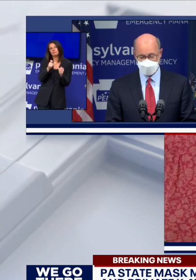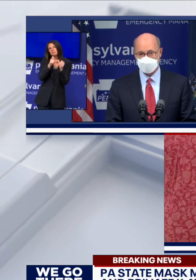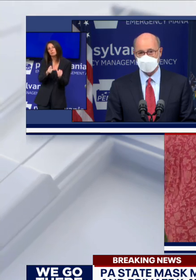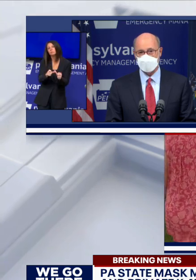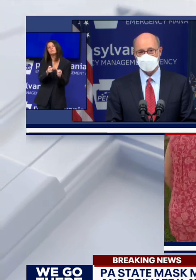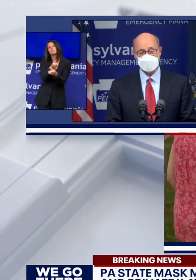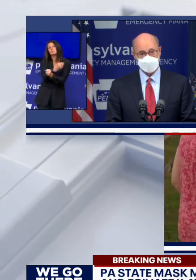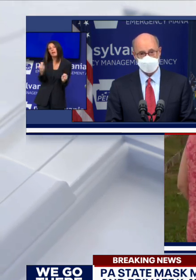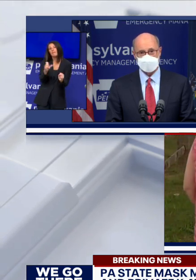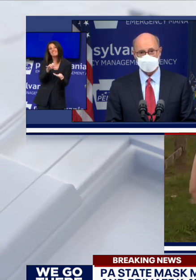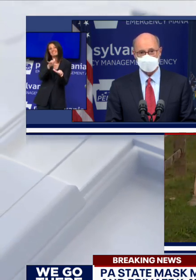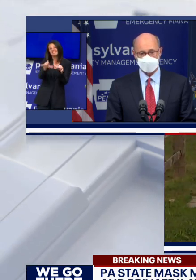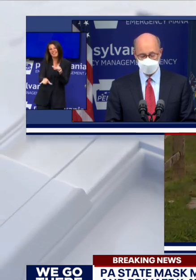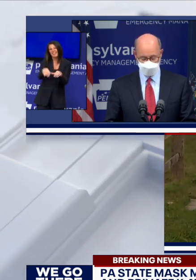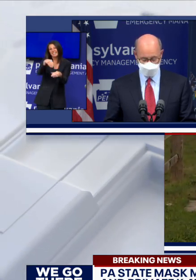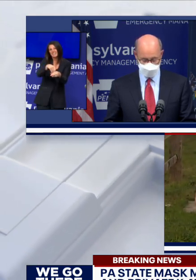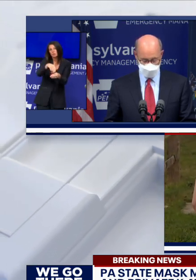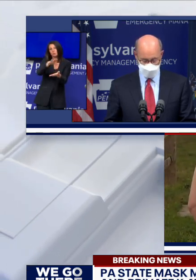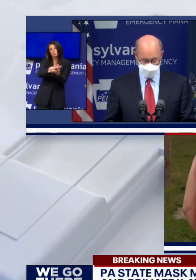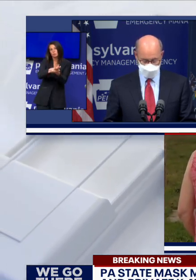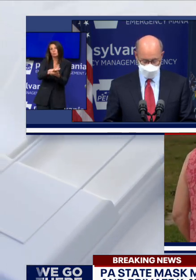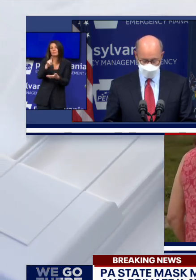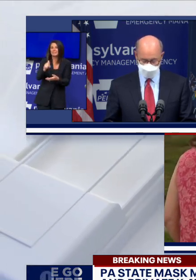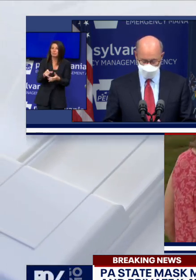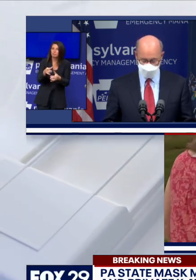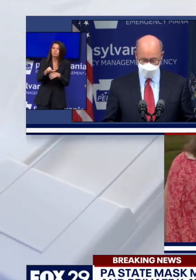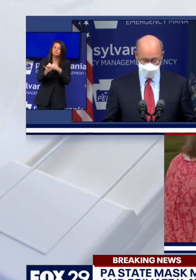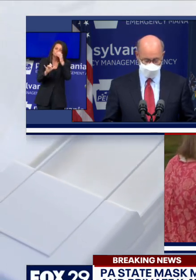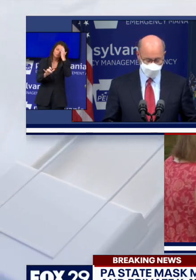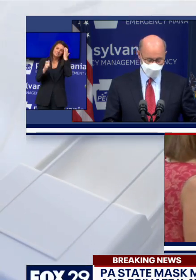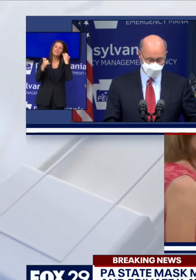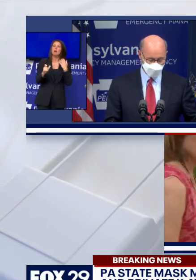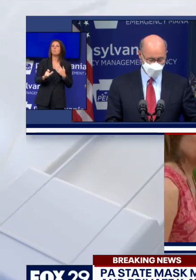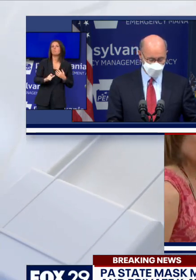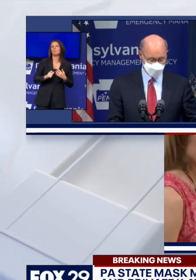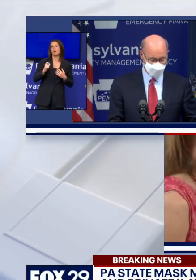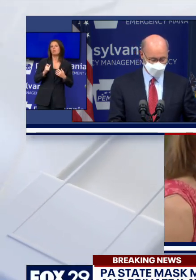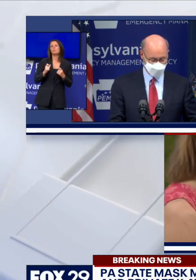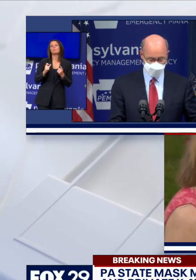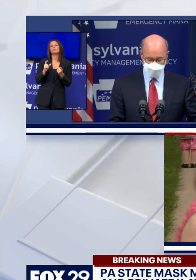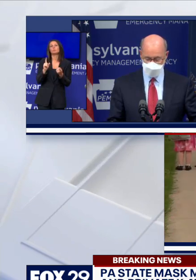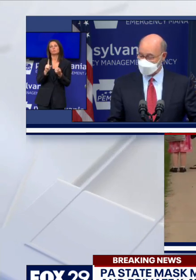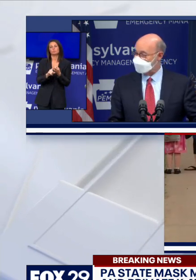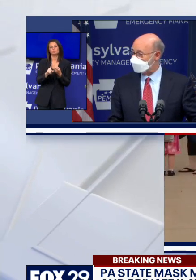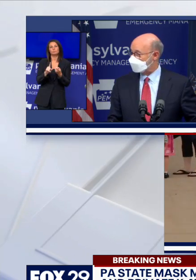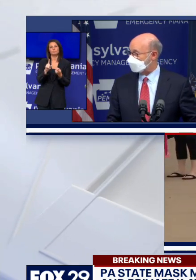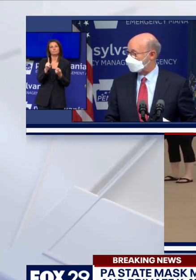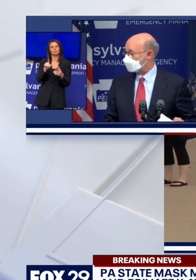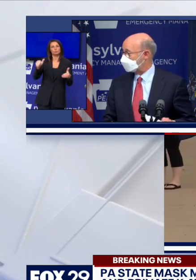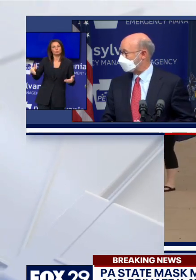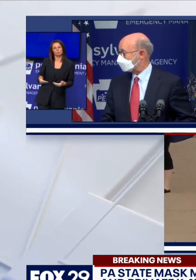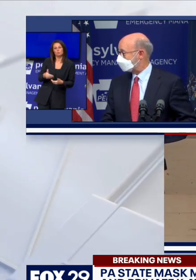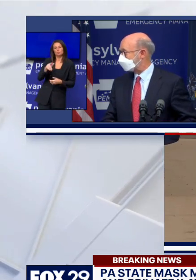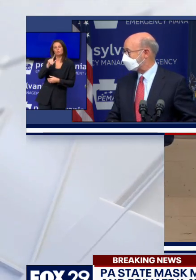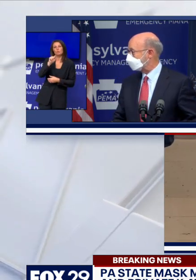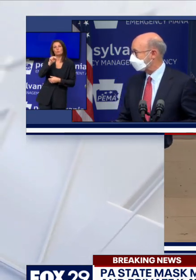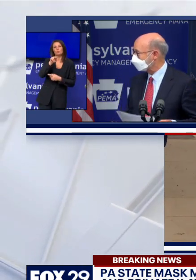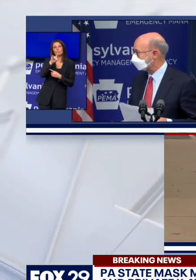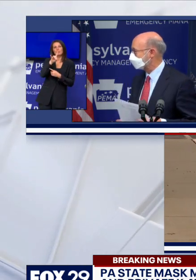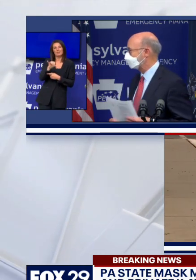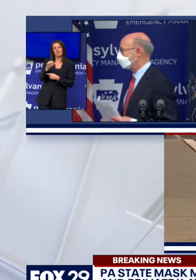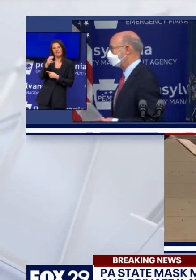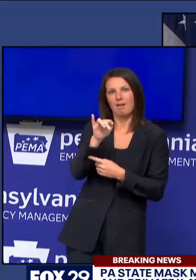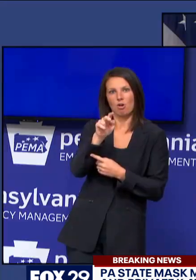in school. So we really need to do this. Now I'm really proud to turn this over to Dr. Trudy Hecker, who's going to talk a little more about this. Dr.